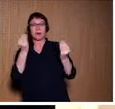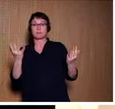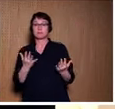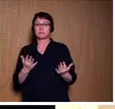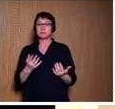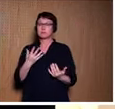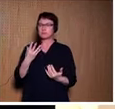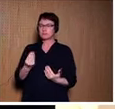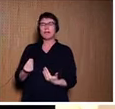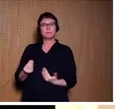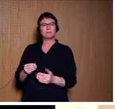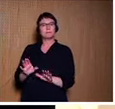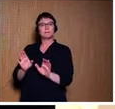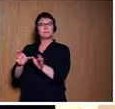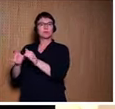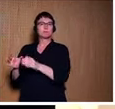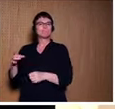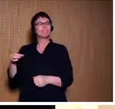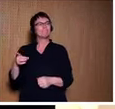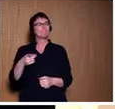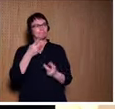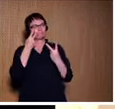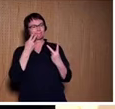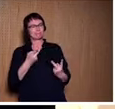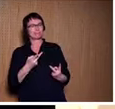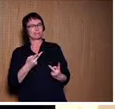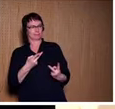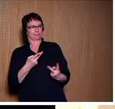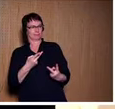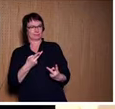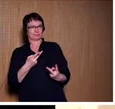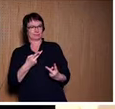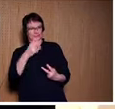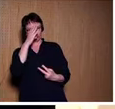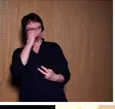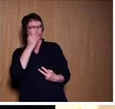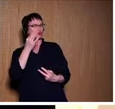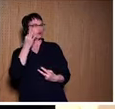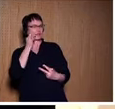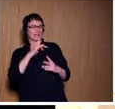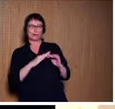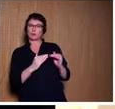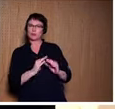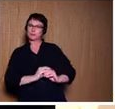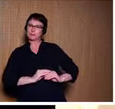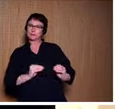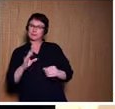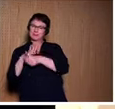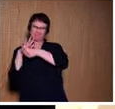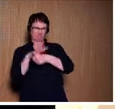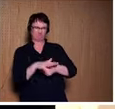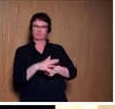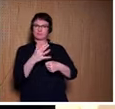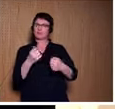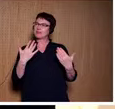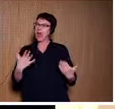to disparage gender equality and bodily autonomy. So what does this term gender ideology